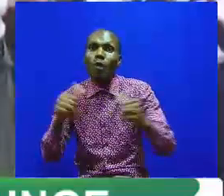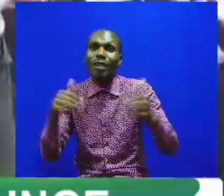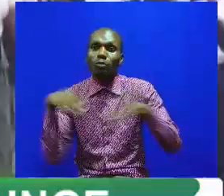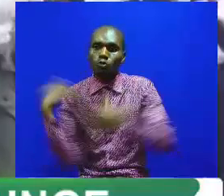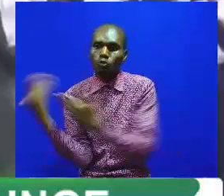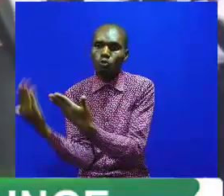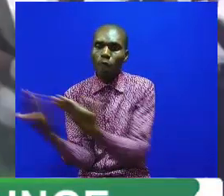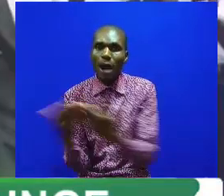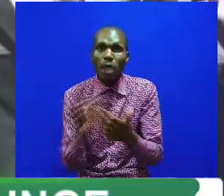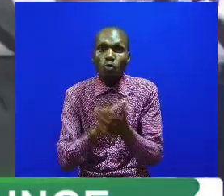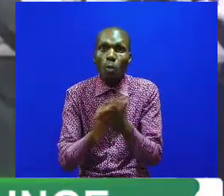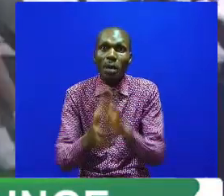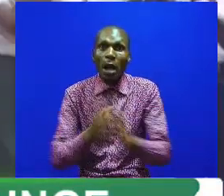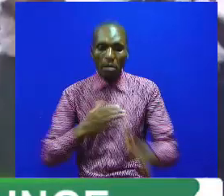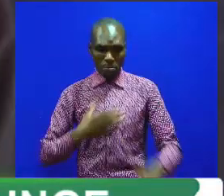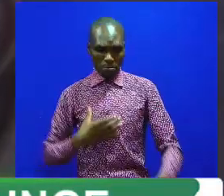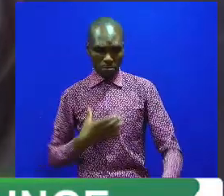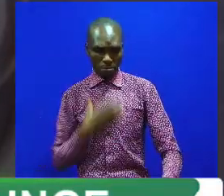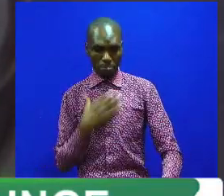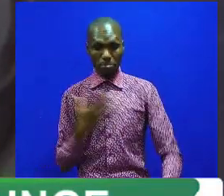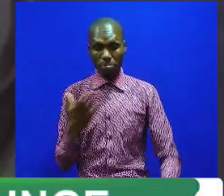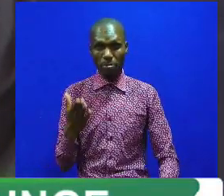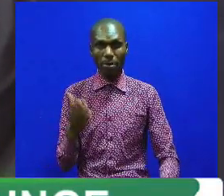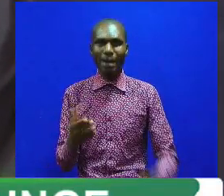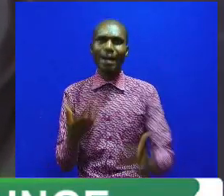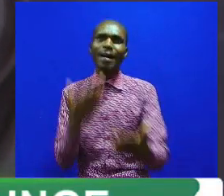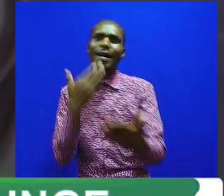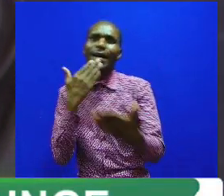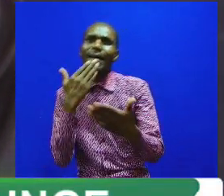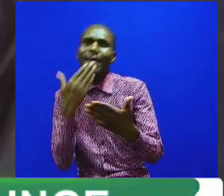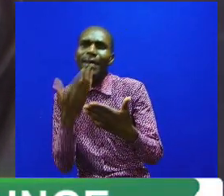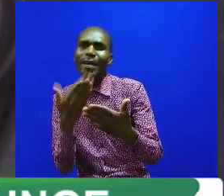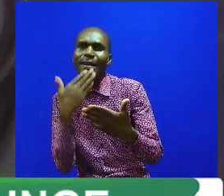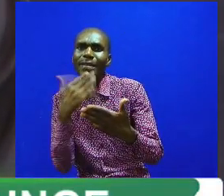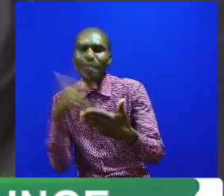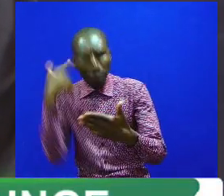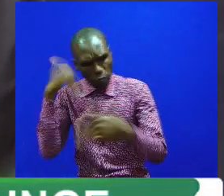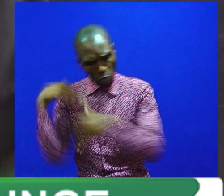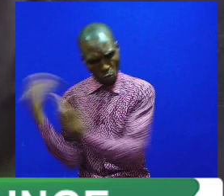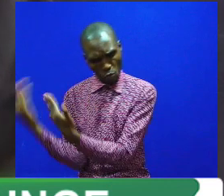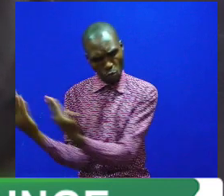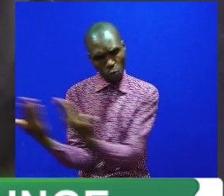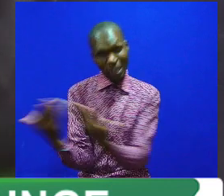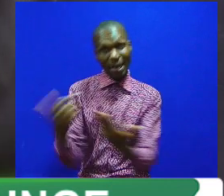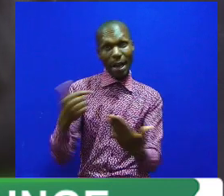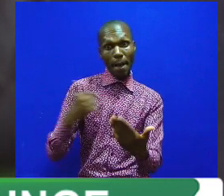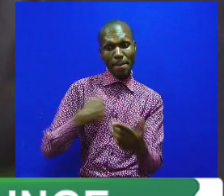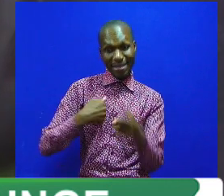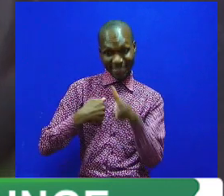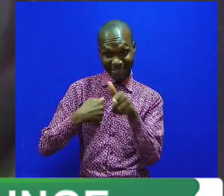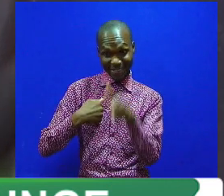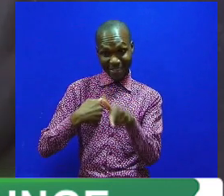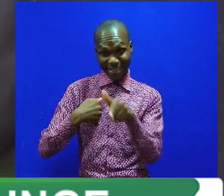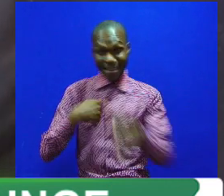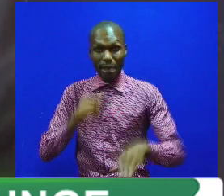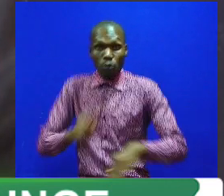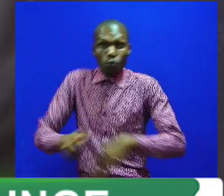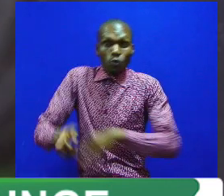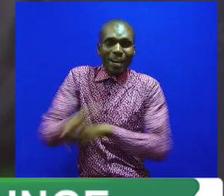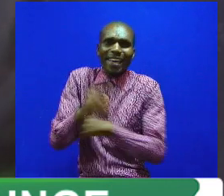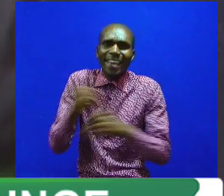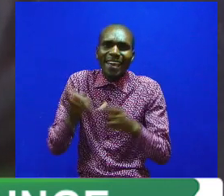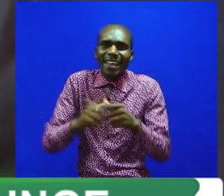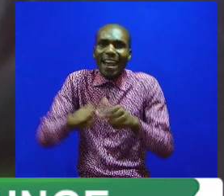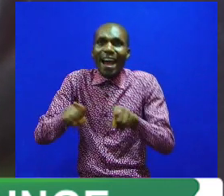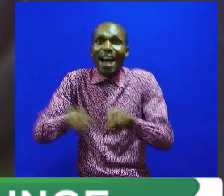kumakarabuna omogeni wesiko. Thank you for the warm welcome and the privilege to be here today as the